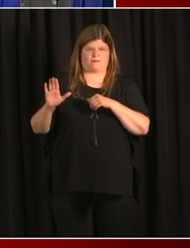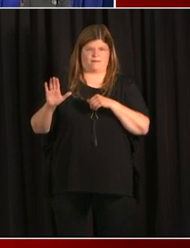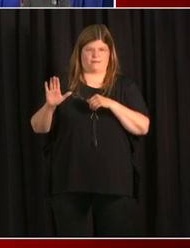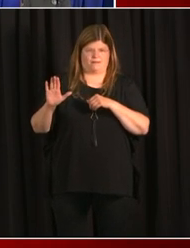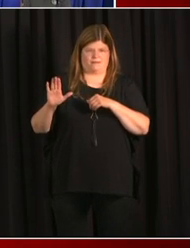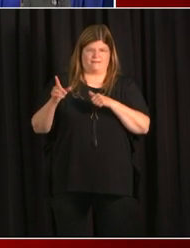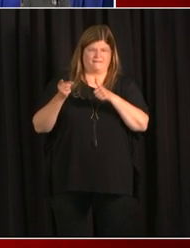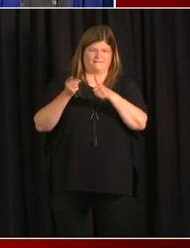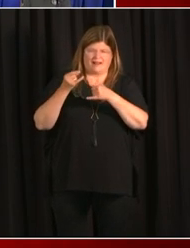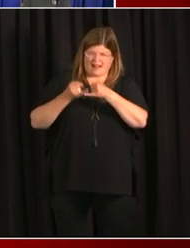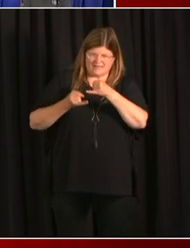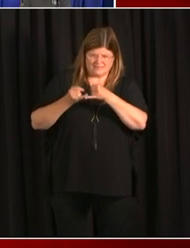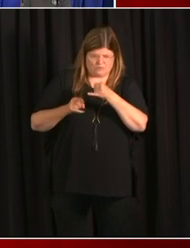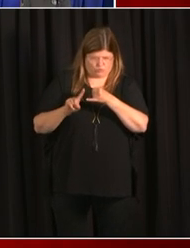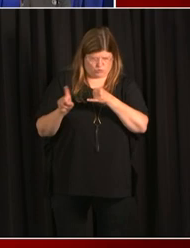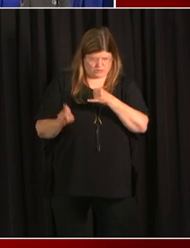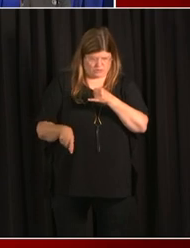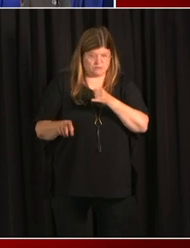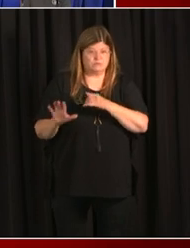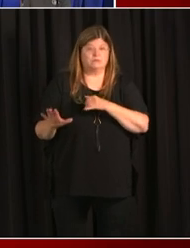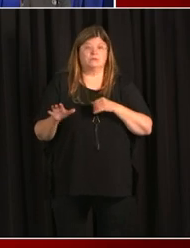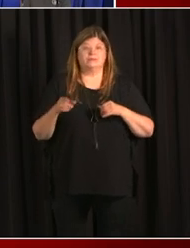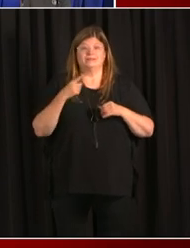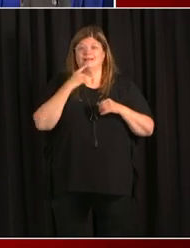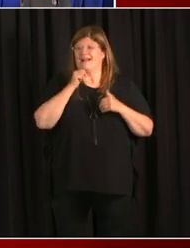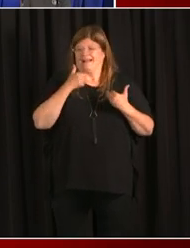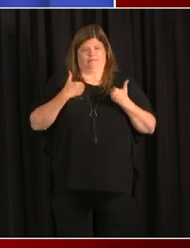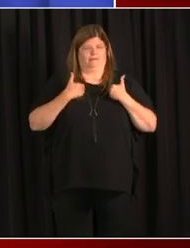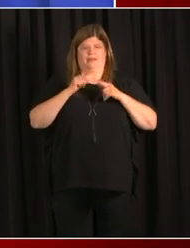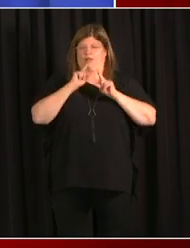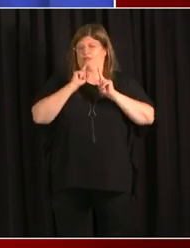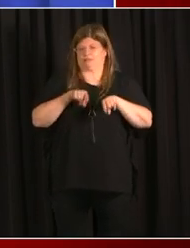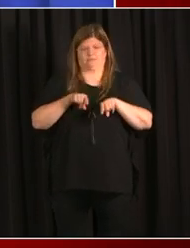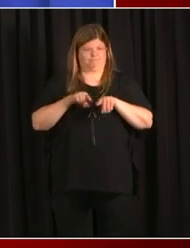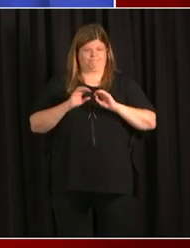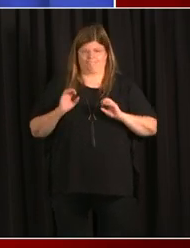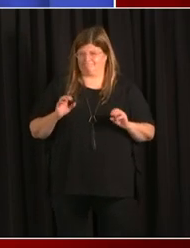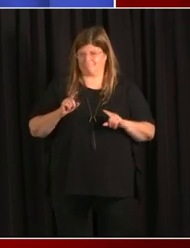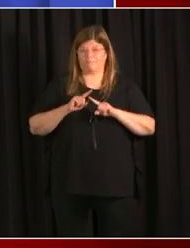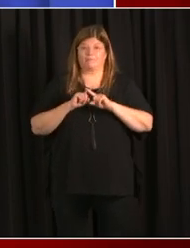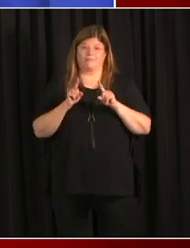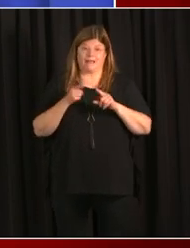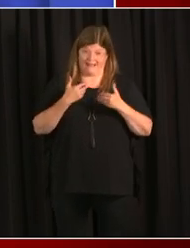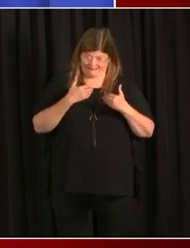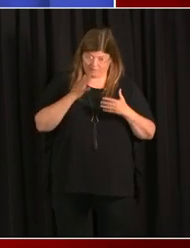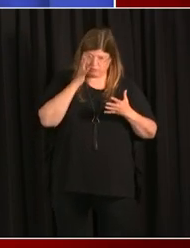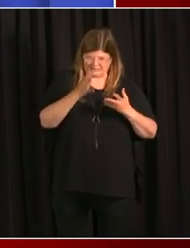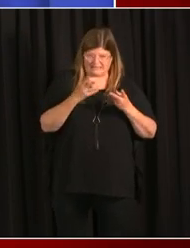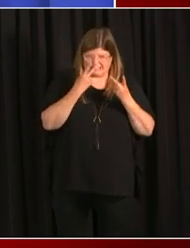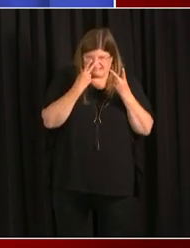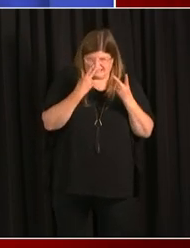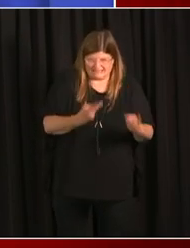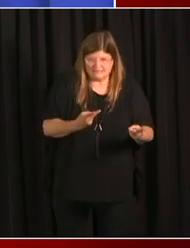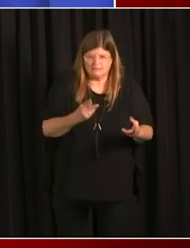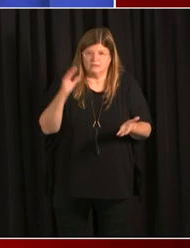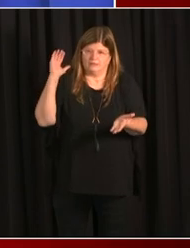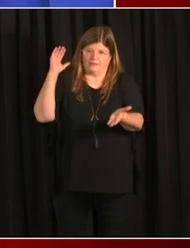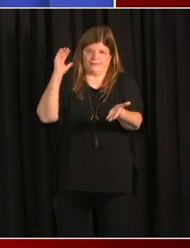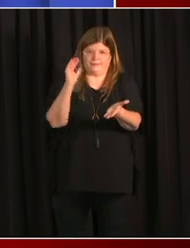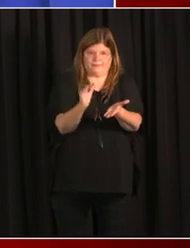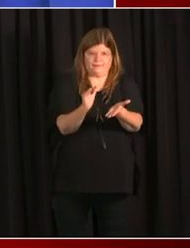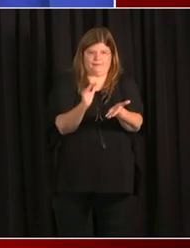last question. I do not have an answer for you yet on whether or not we will see a decrease